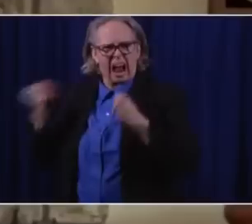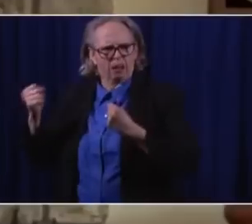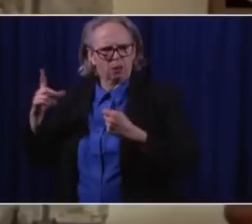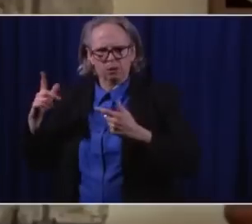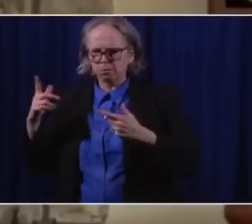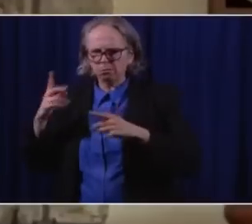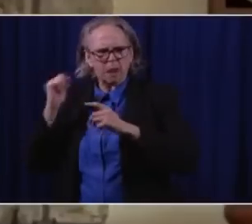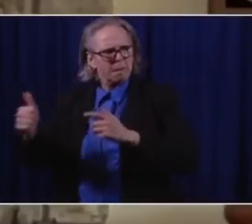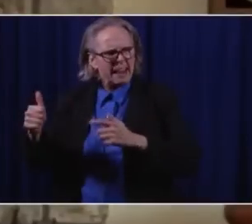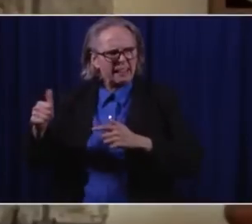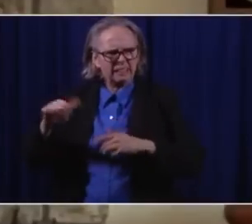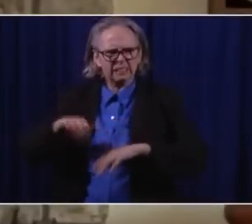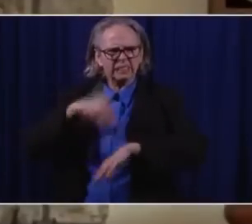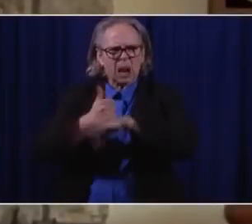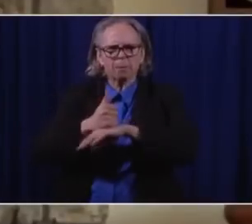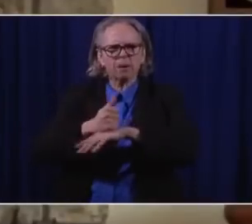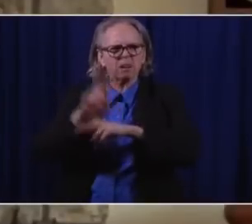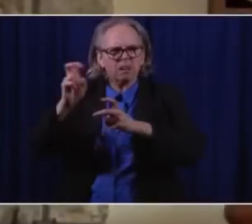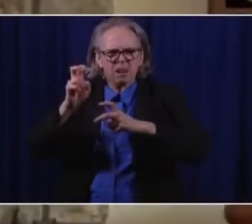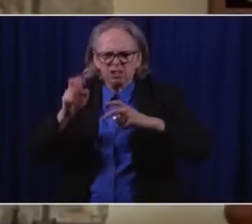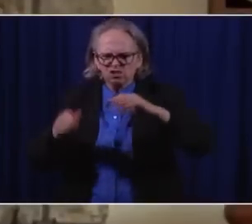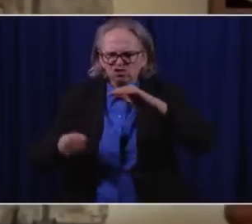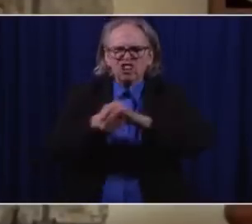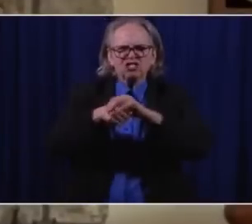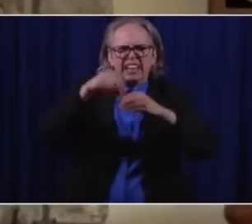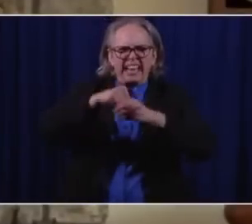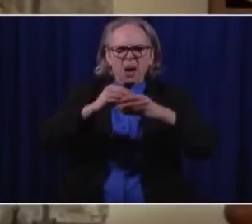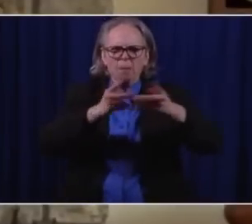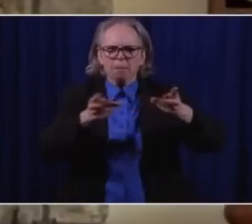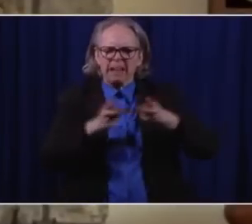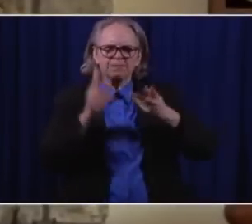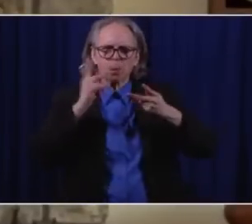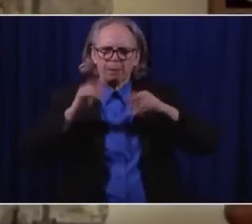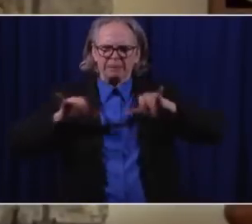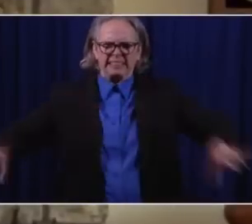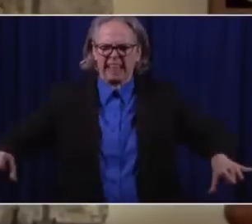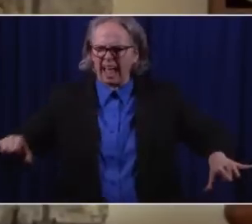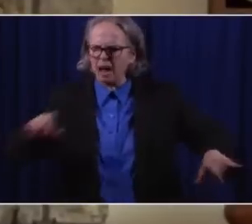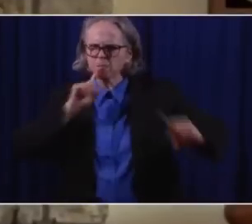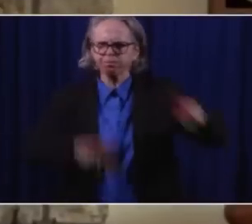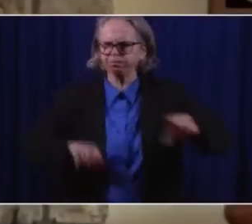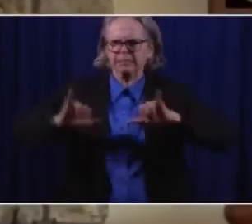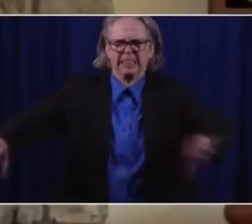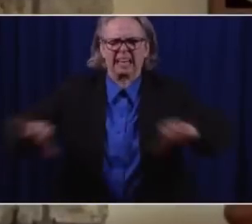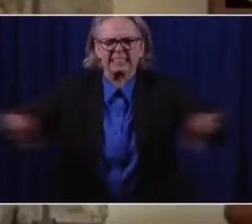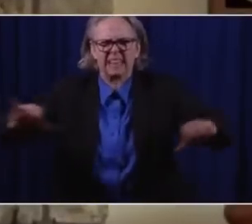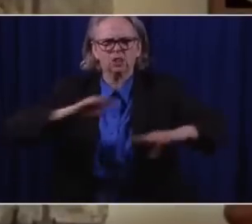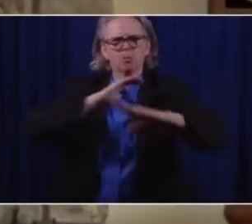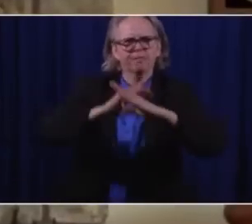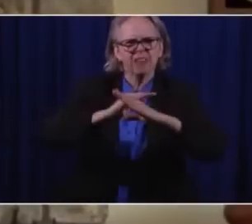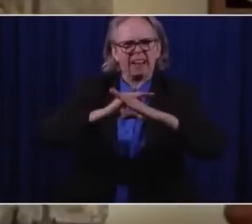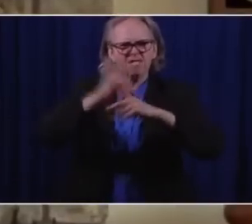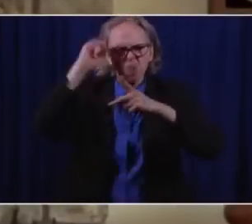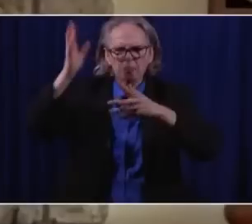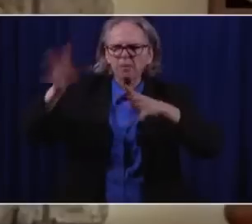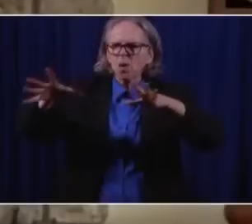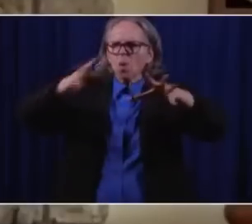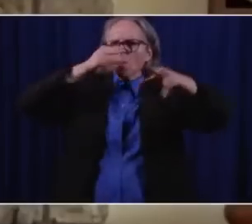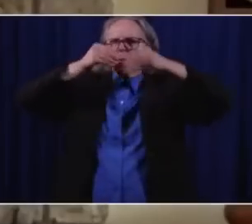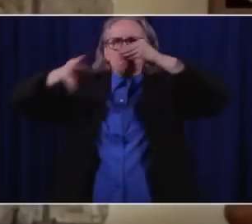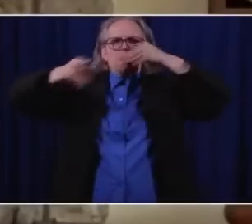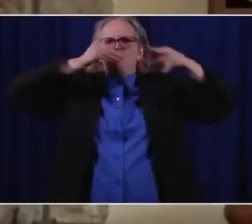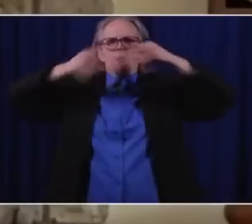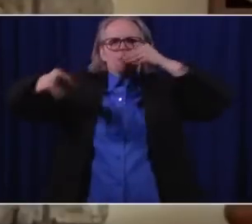and evacuation orders for the areas that were in the path of the deadly plume. I believe this bill would affect our ability to respond as a